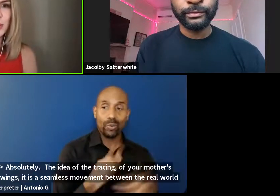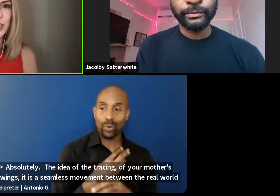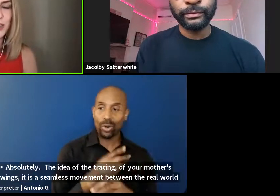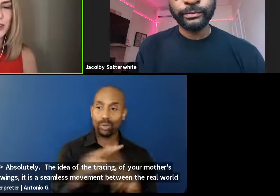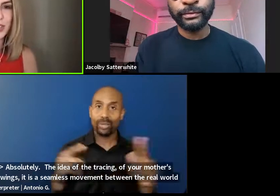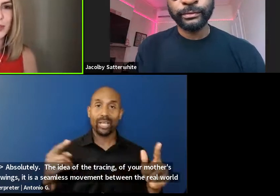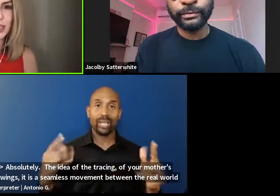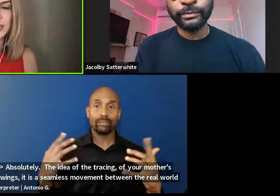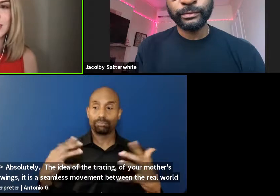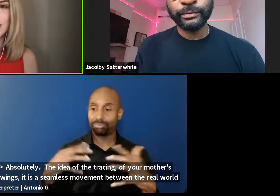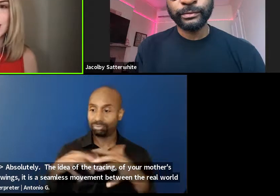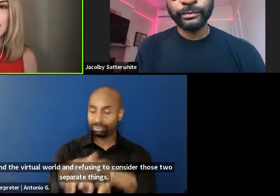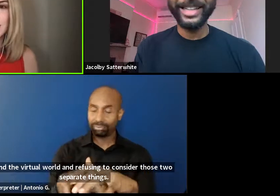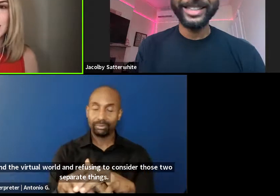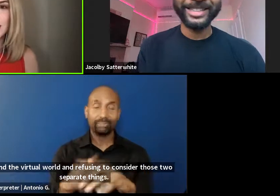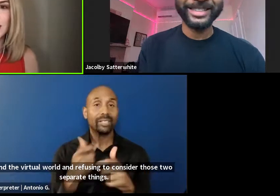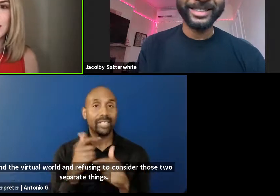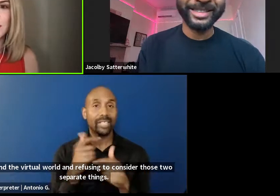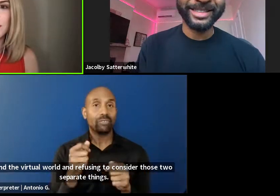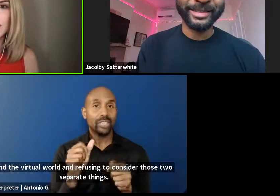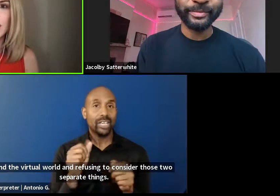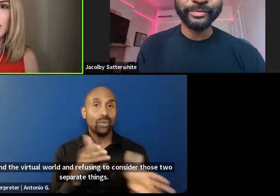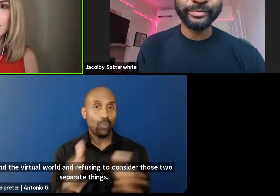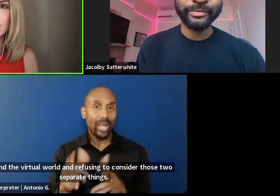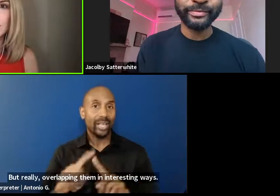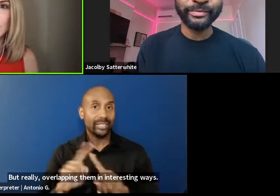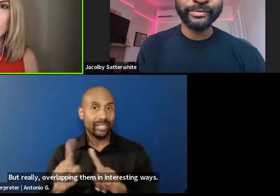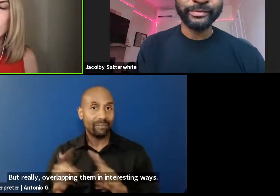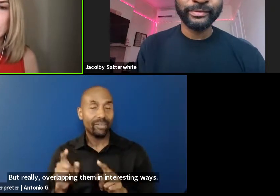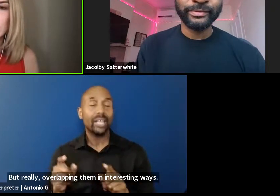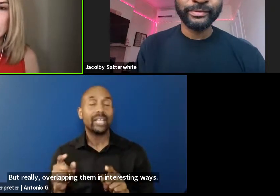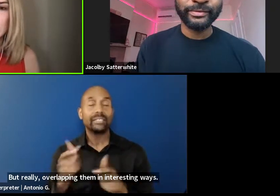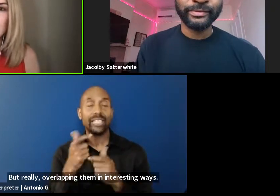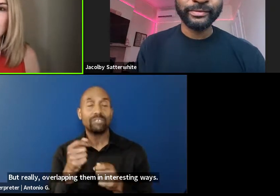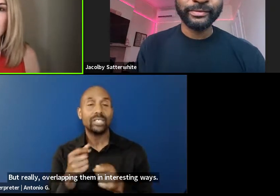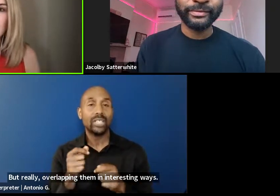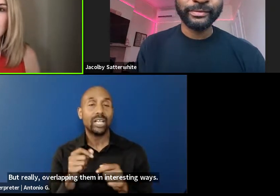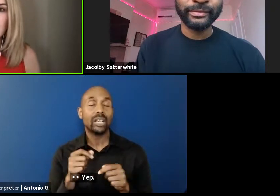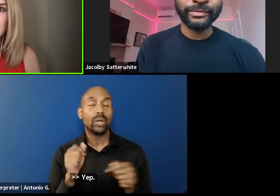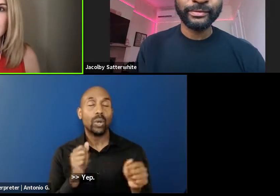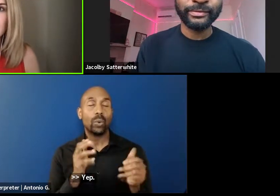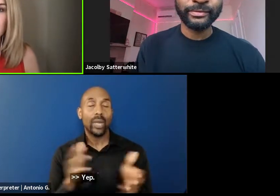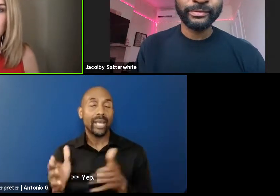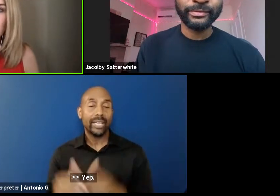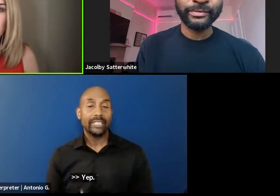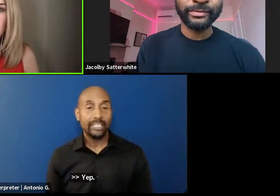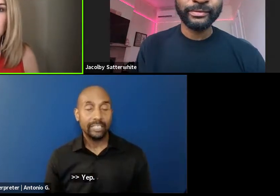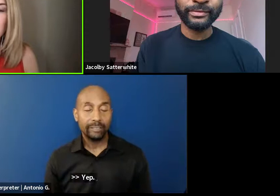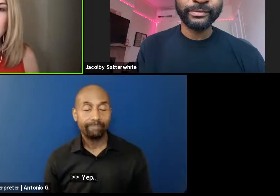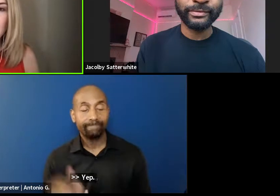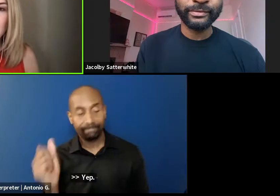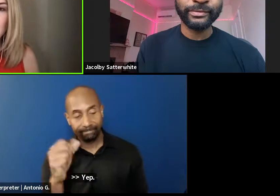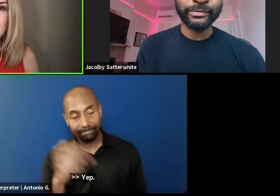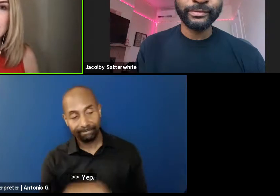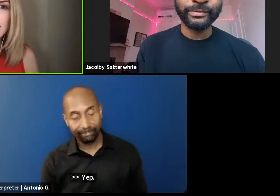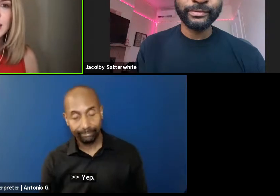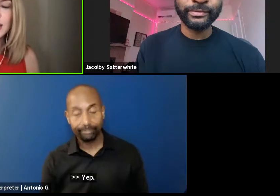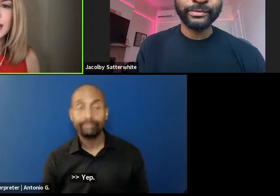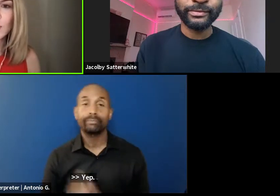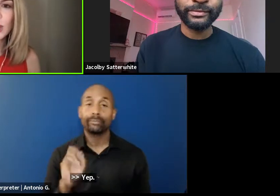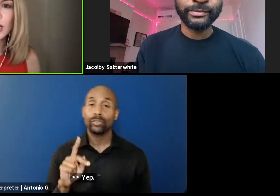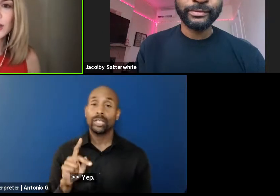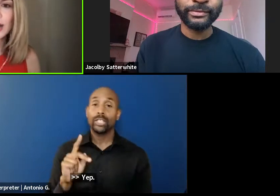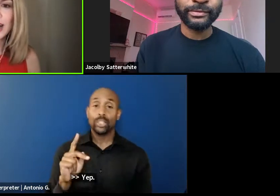overlapping them in really interesting ways. Yeah. Yeah, so let's see. I